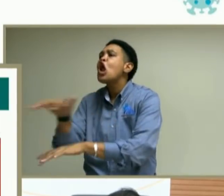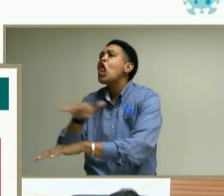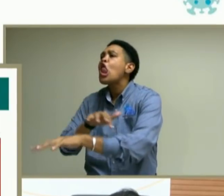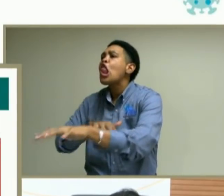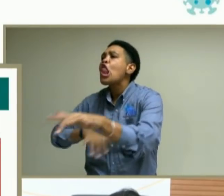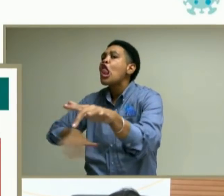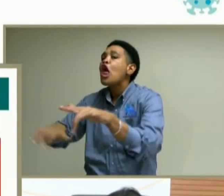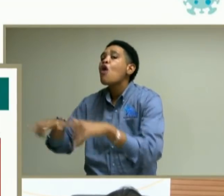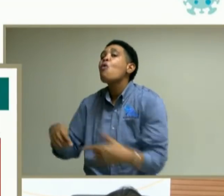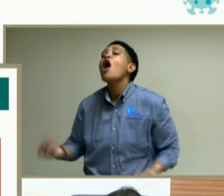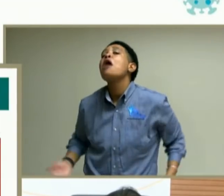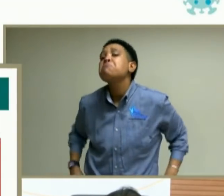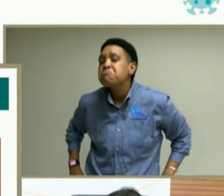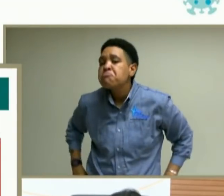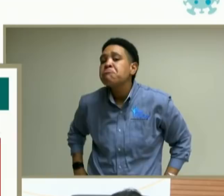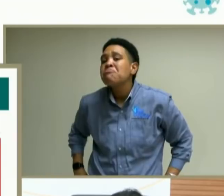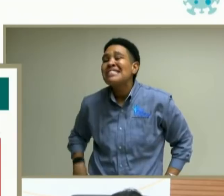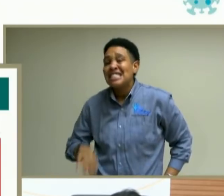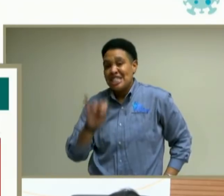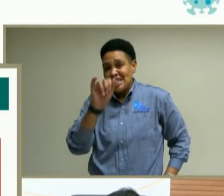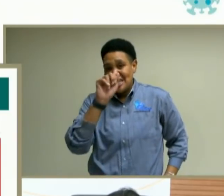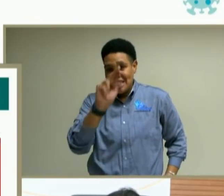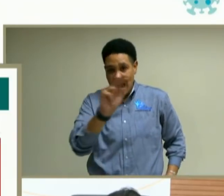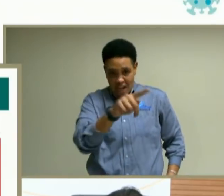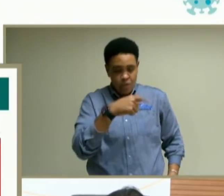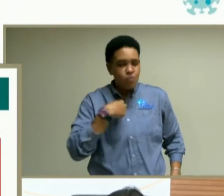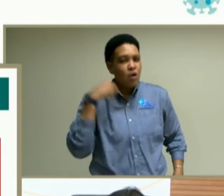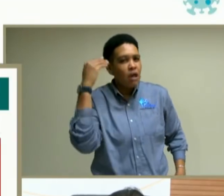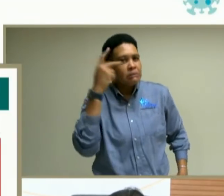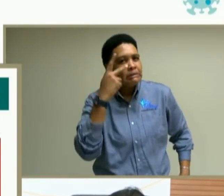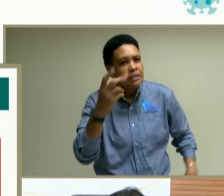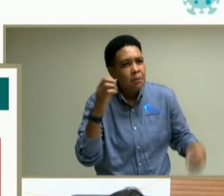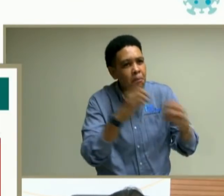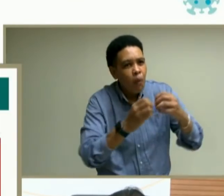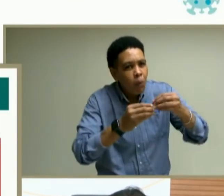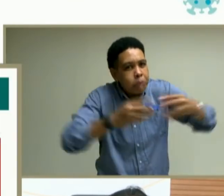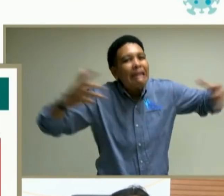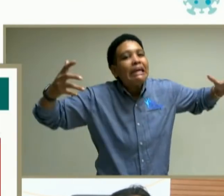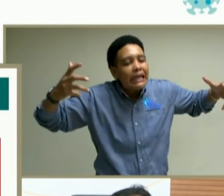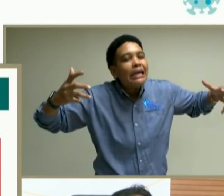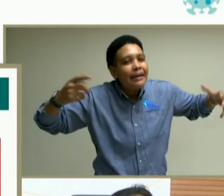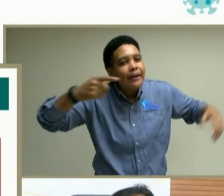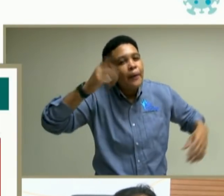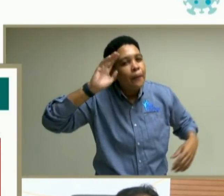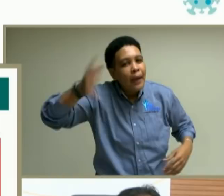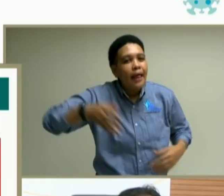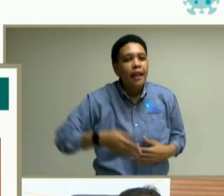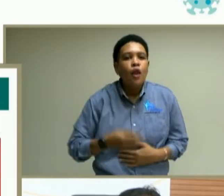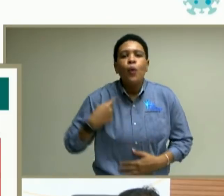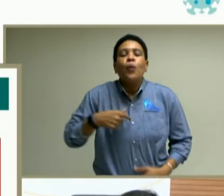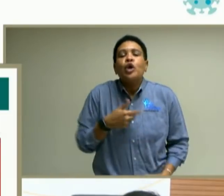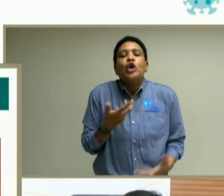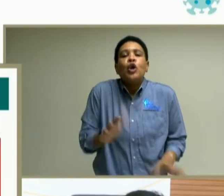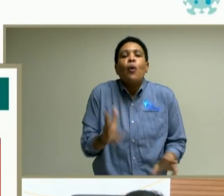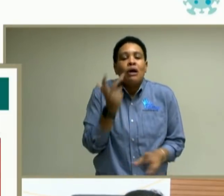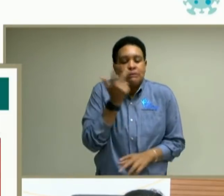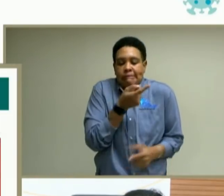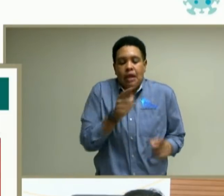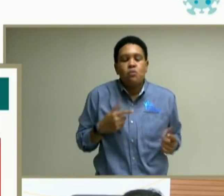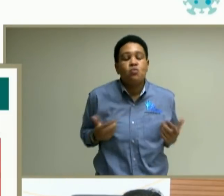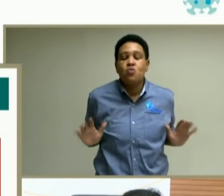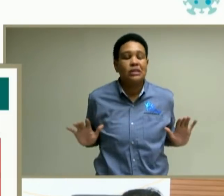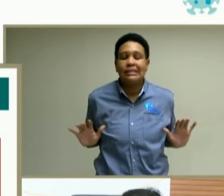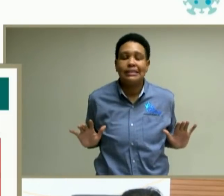then come into January, then we're expecting a greater spike. Now, we don't want to see this